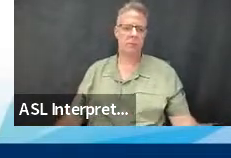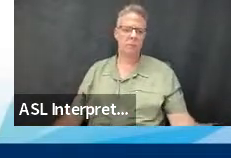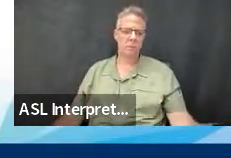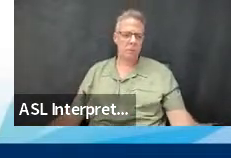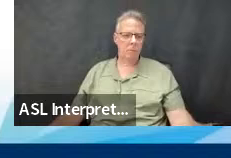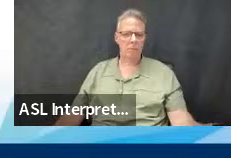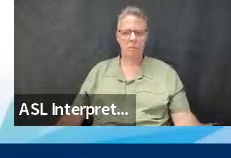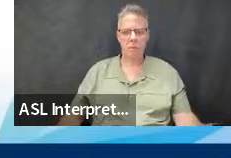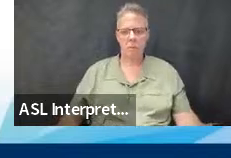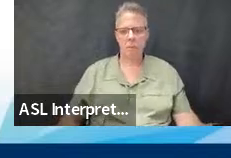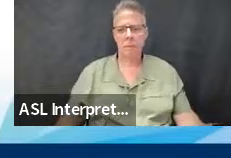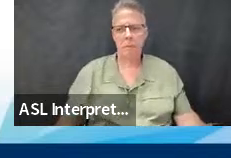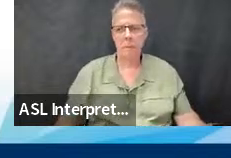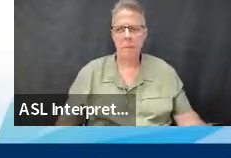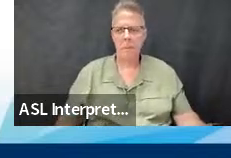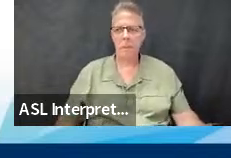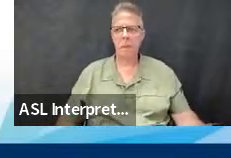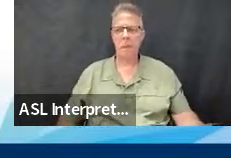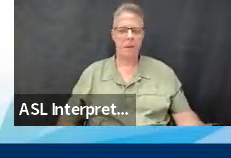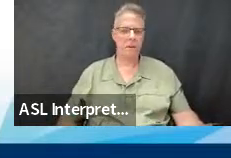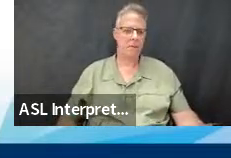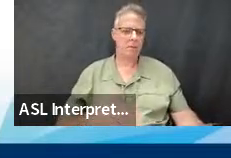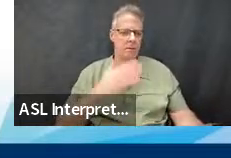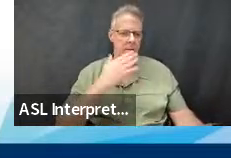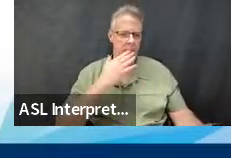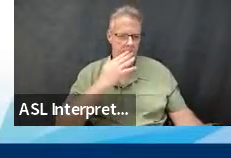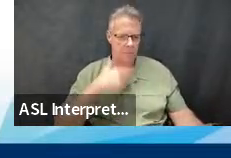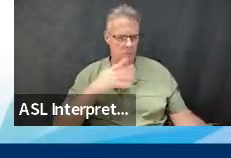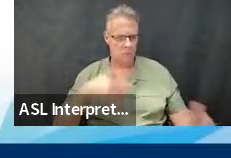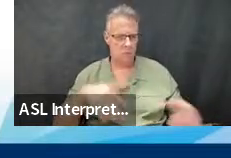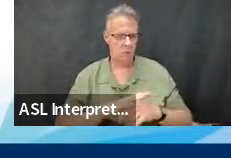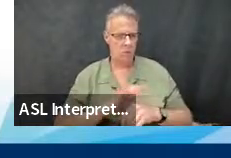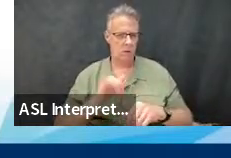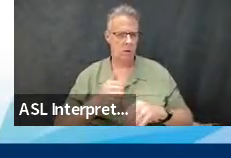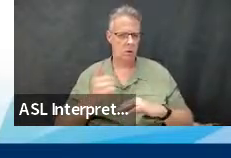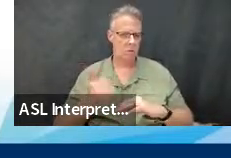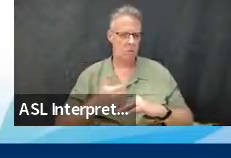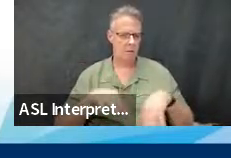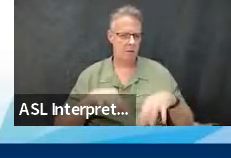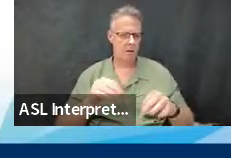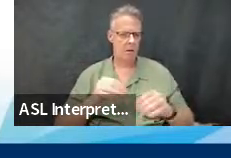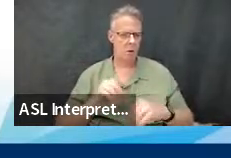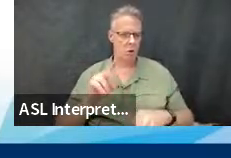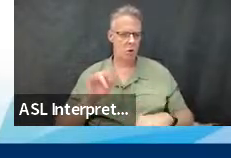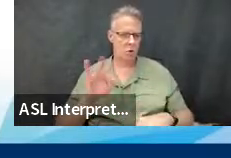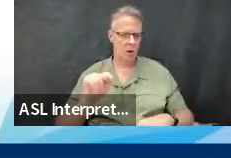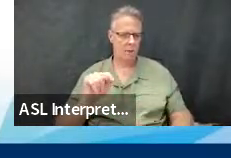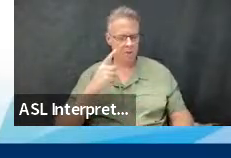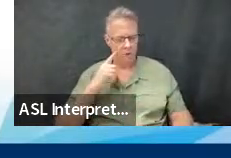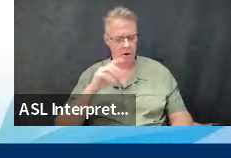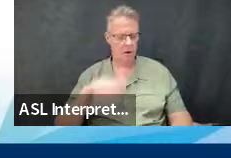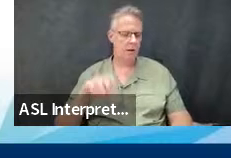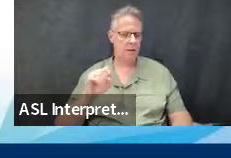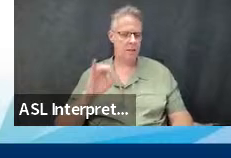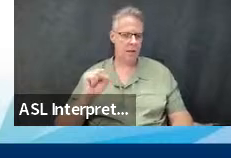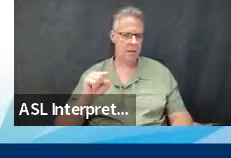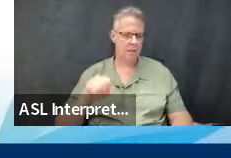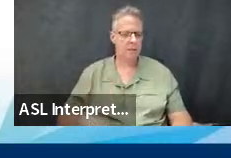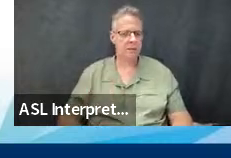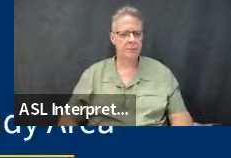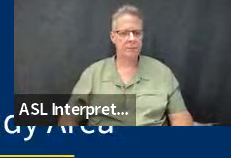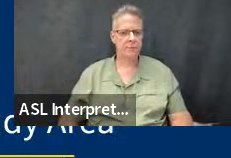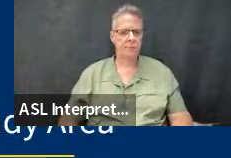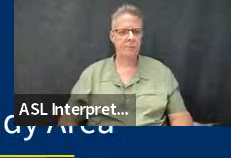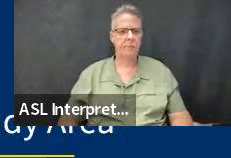Thanks, Shilpa. Brian Krause, Transportation Planning Lead. I'm going to cover some of the transportation findings that are in the draft SEIS. Next slide,